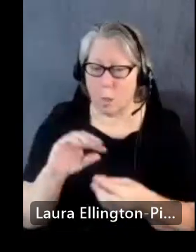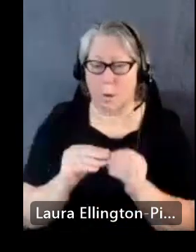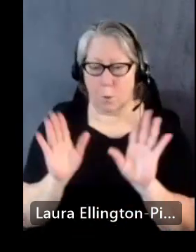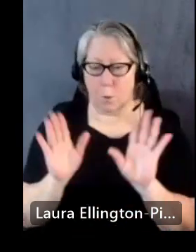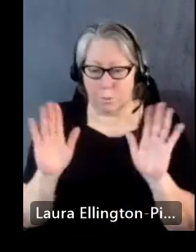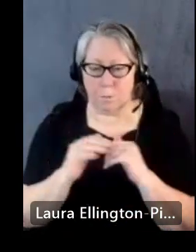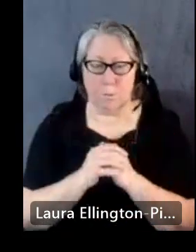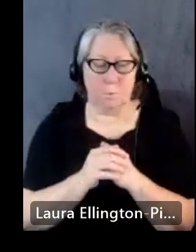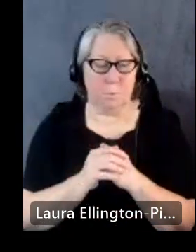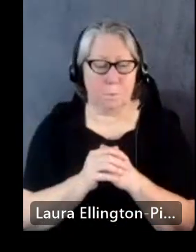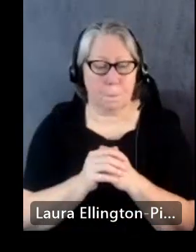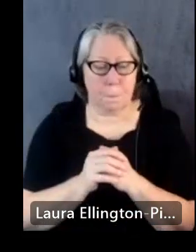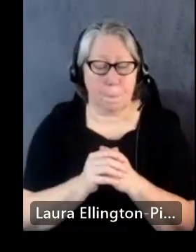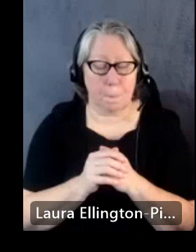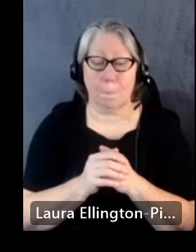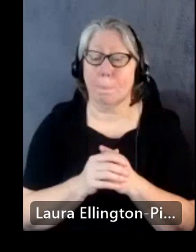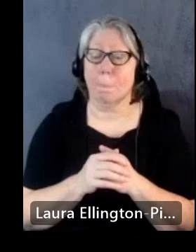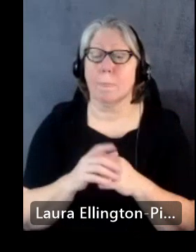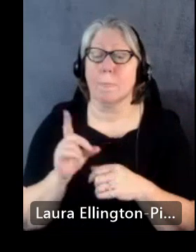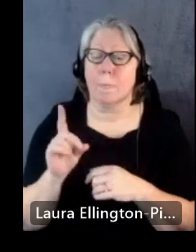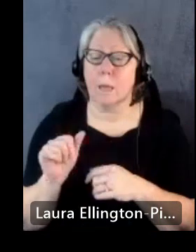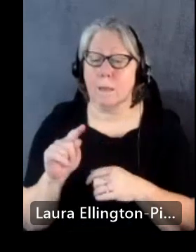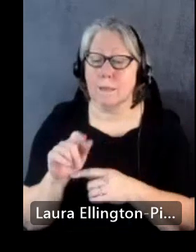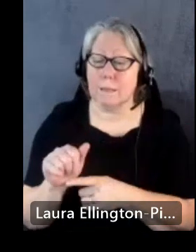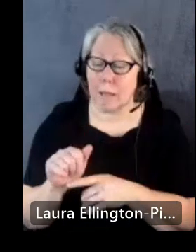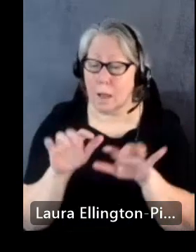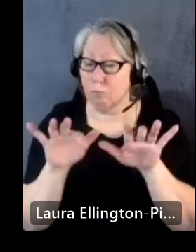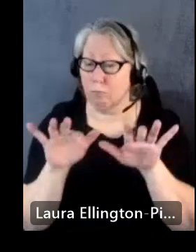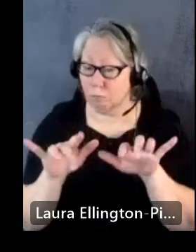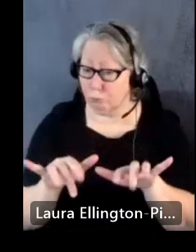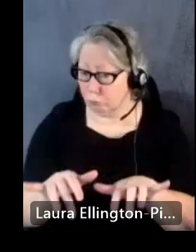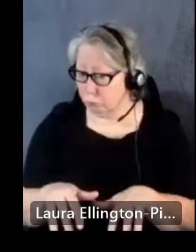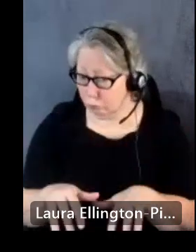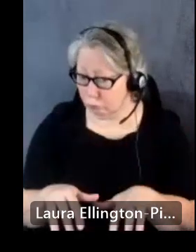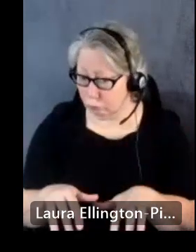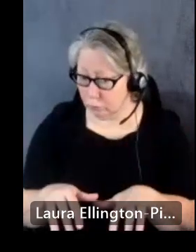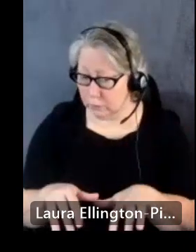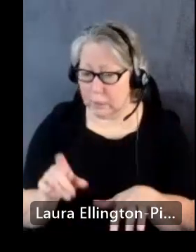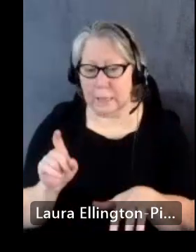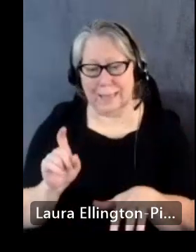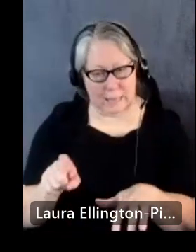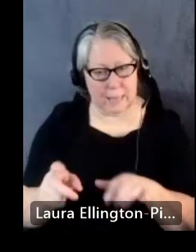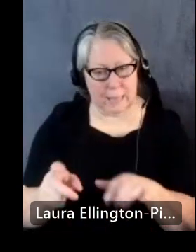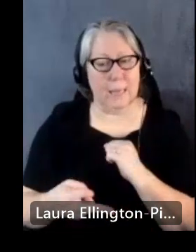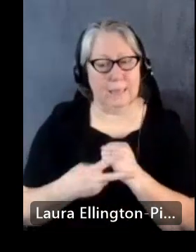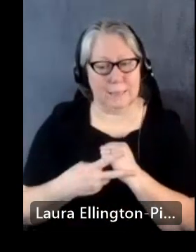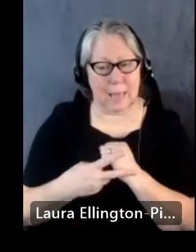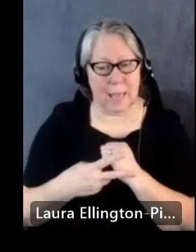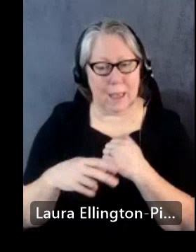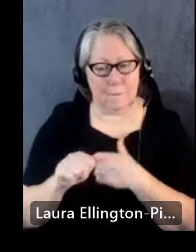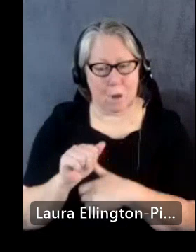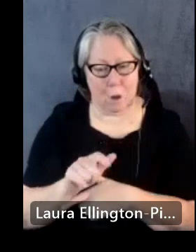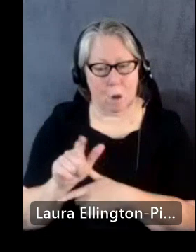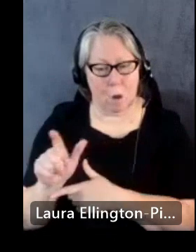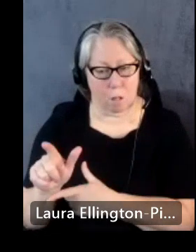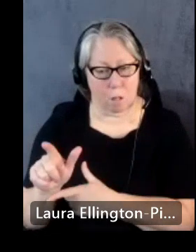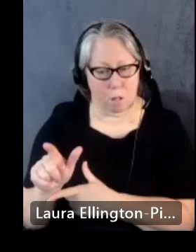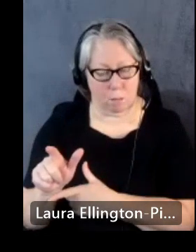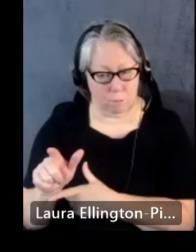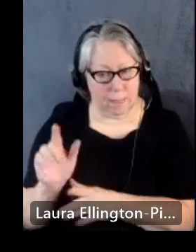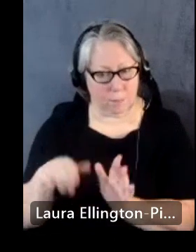Once you enter in all of your data on whatever form that you're working on, make sure to click Save All at the bottom.